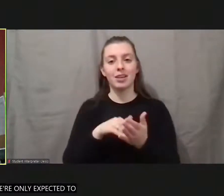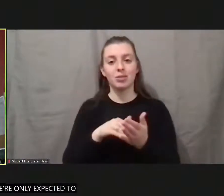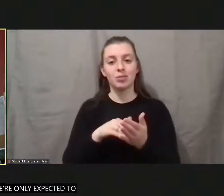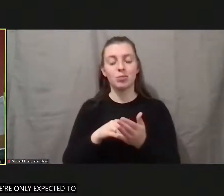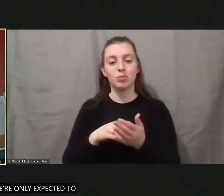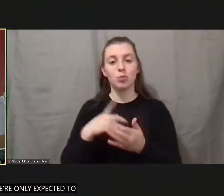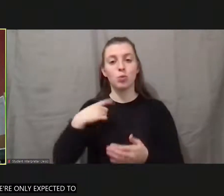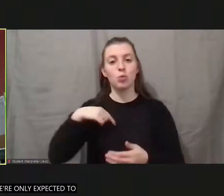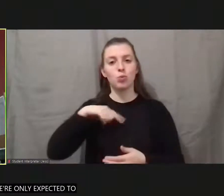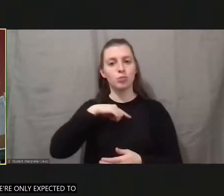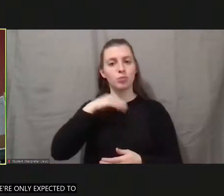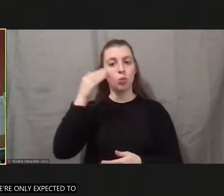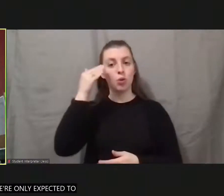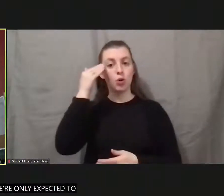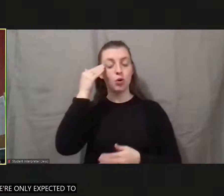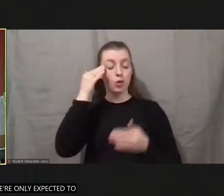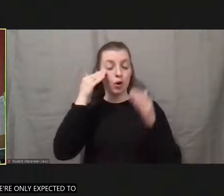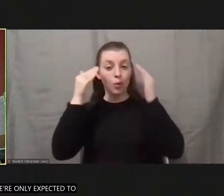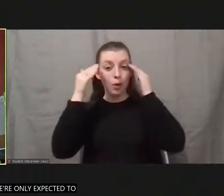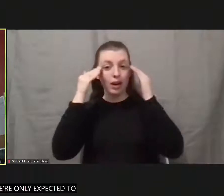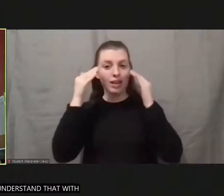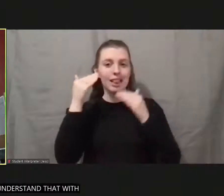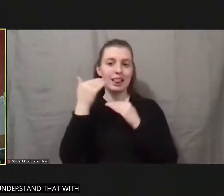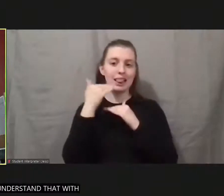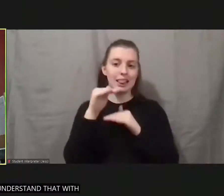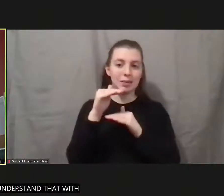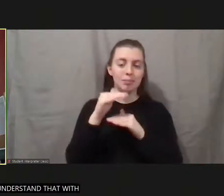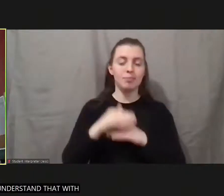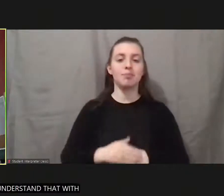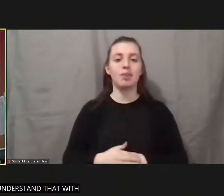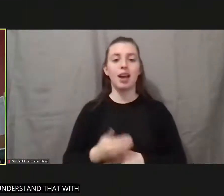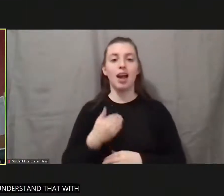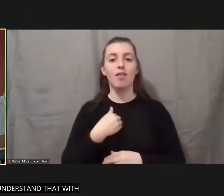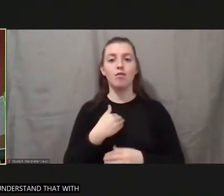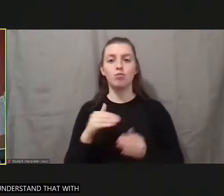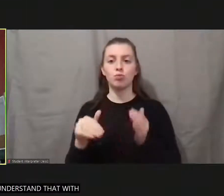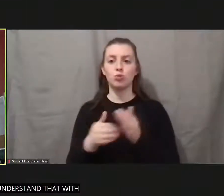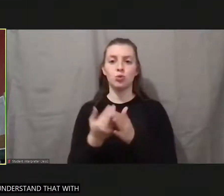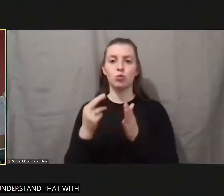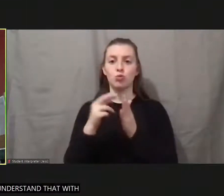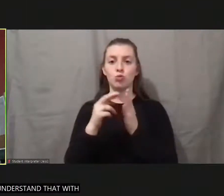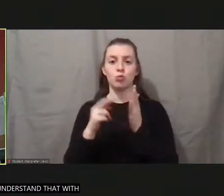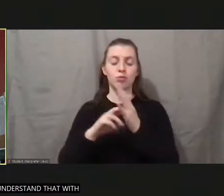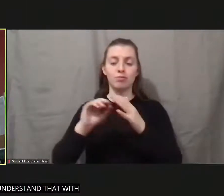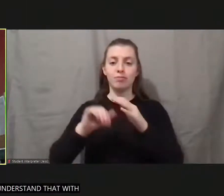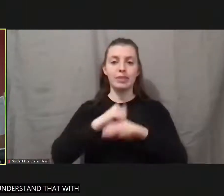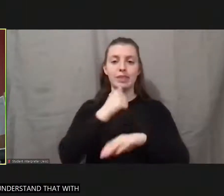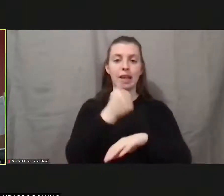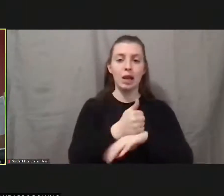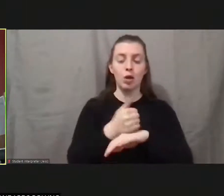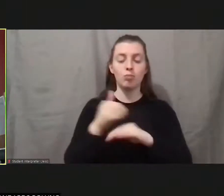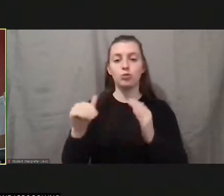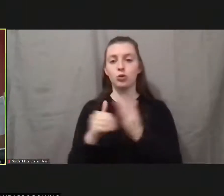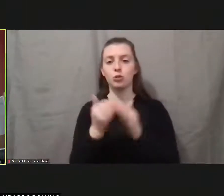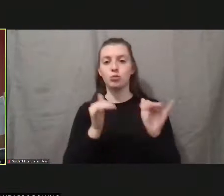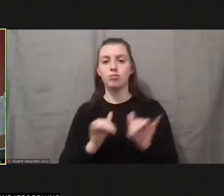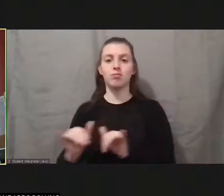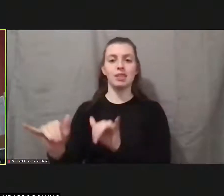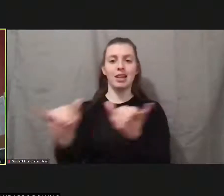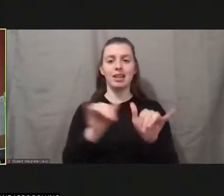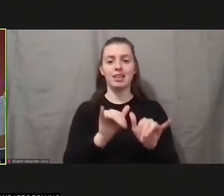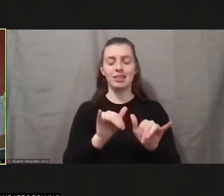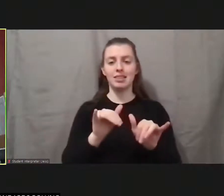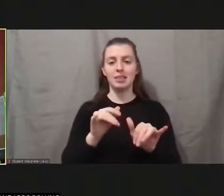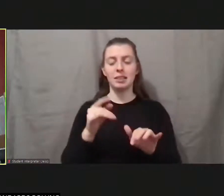that with the new legislation coming in and with the standards rolling out, there's probably a lot of pressure that businesses are